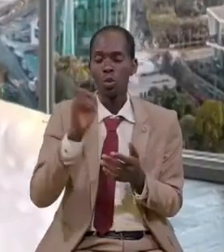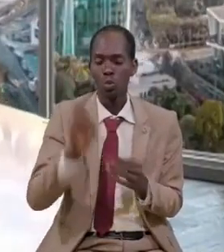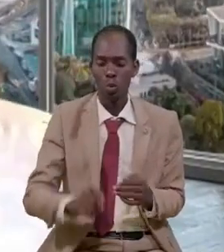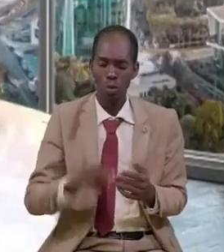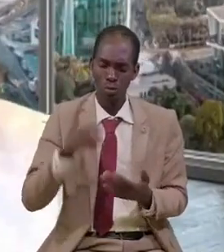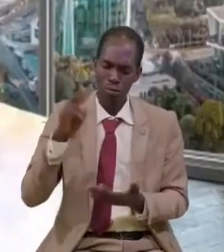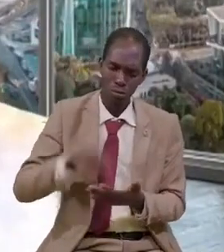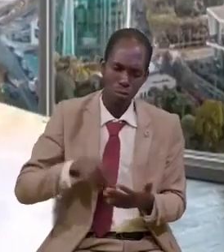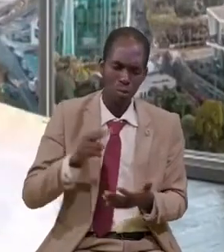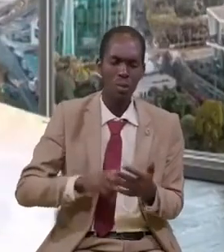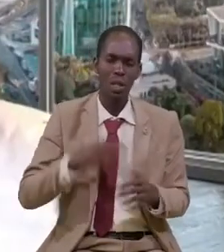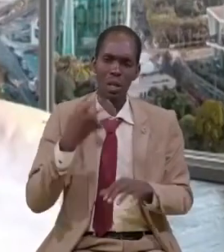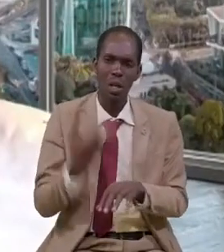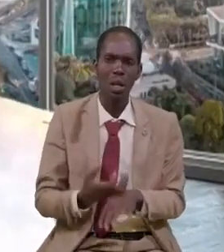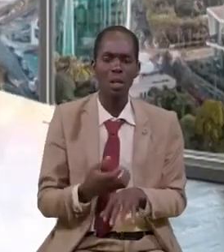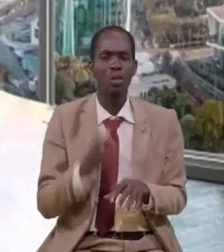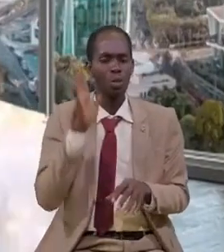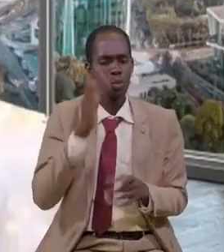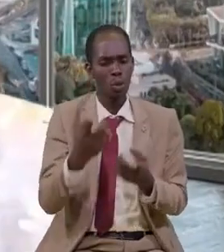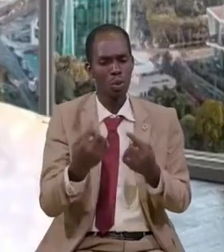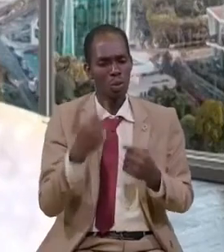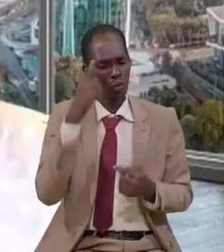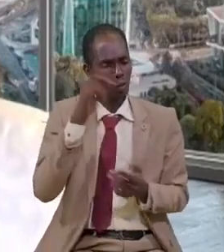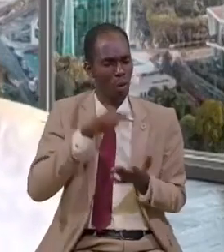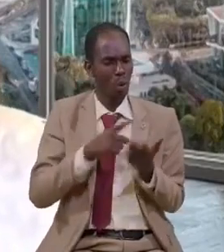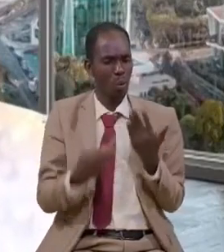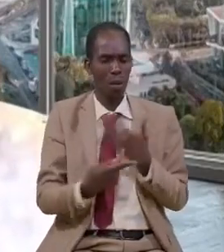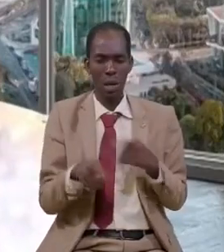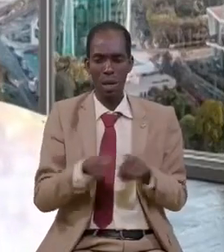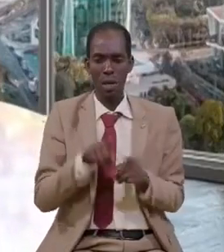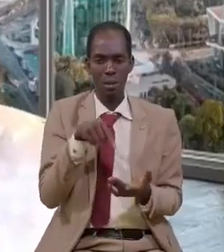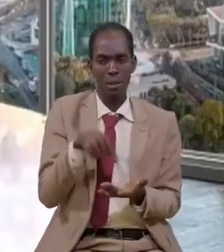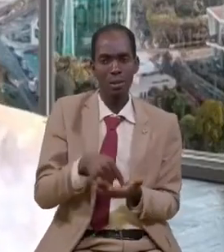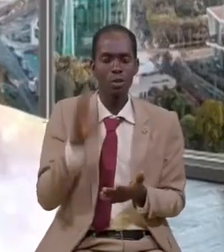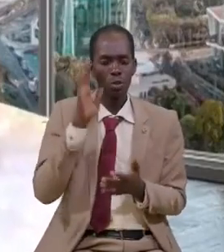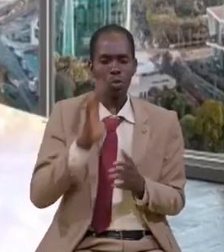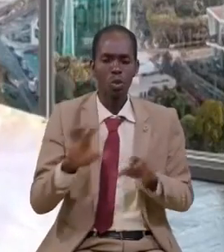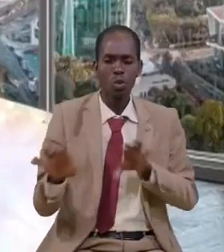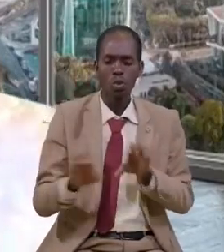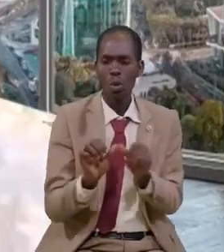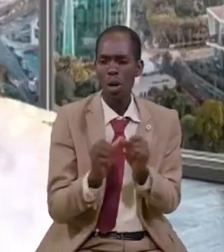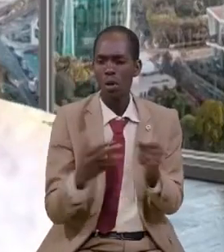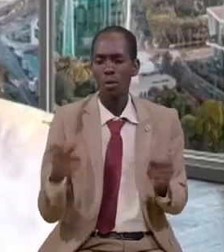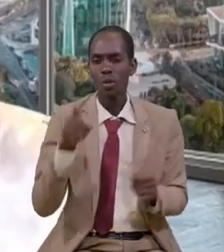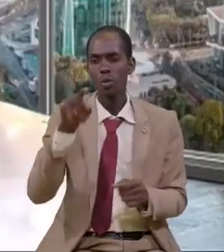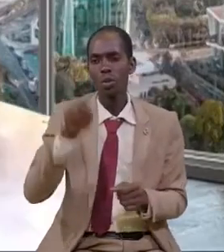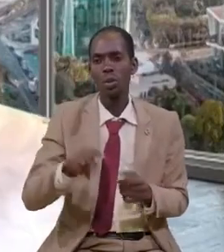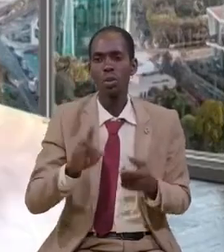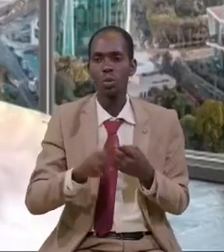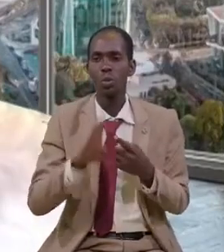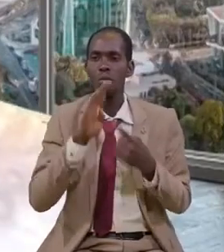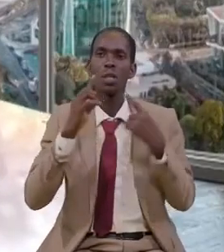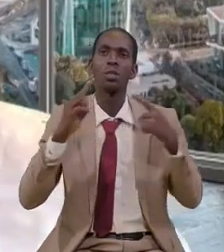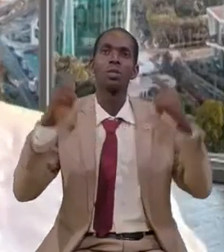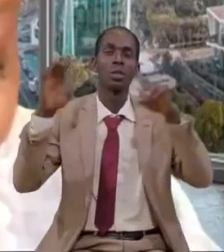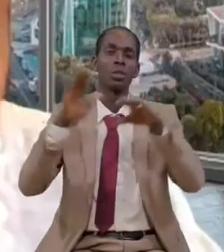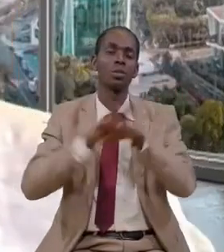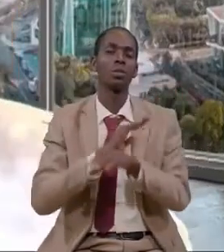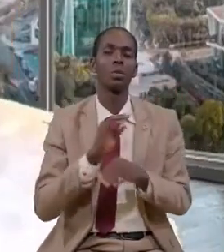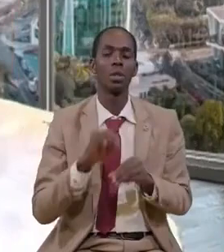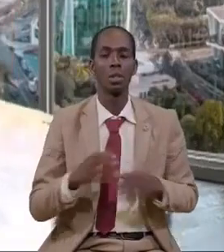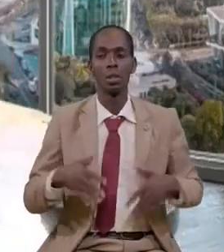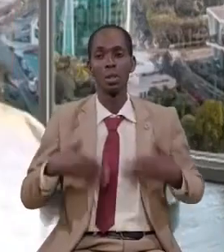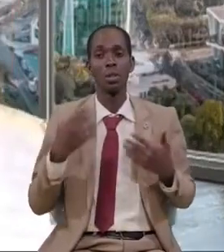come for a program like this. You will do what it takes to be successful by the grace of God so that you can make a difference. Jesus was driven